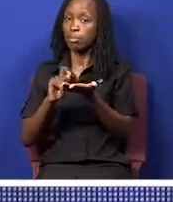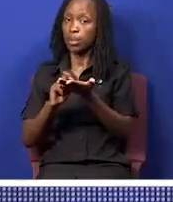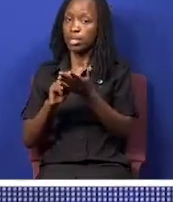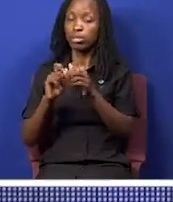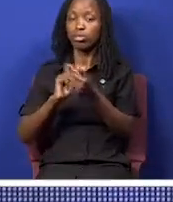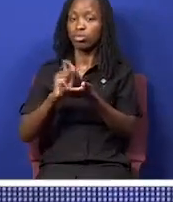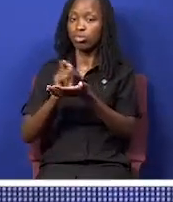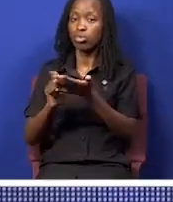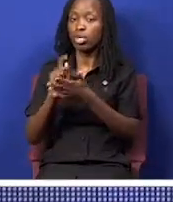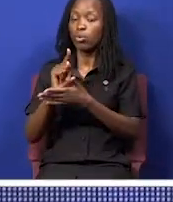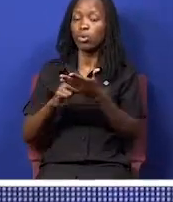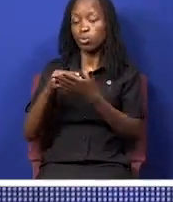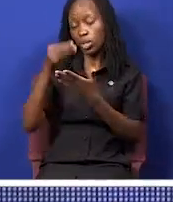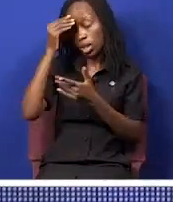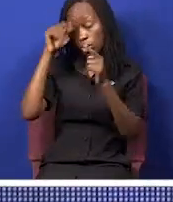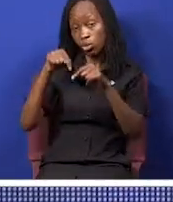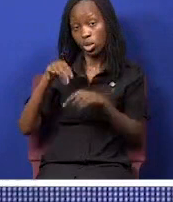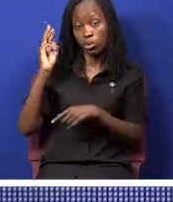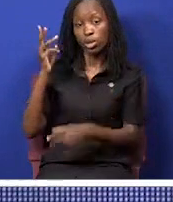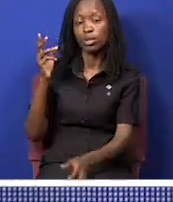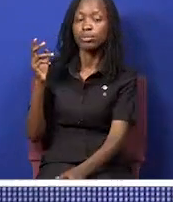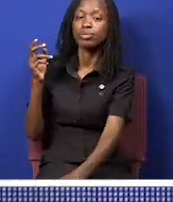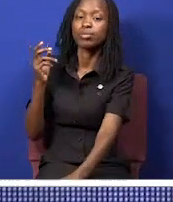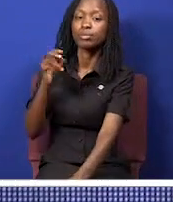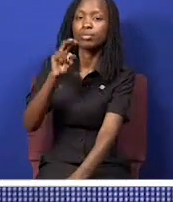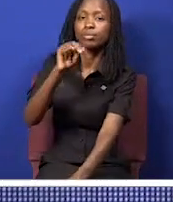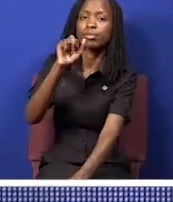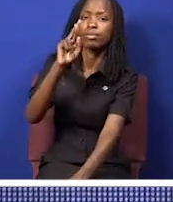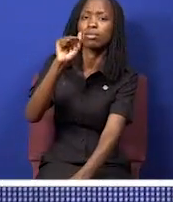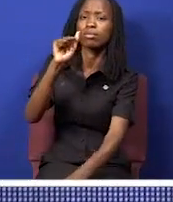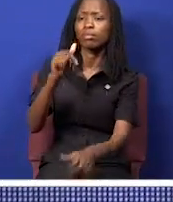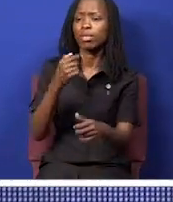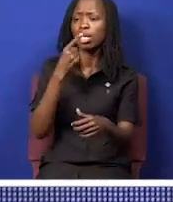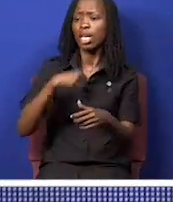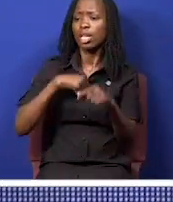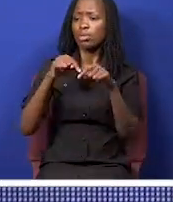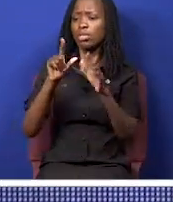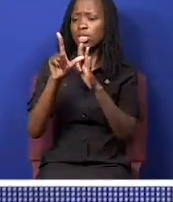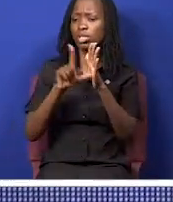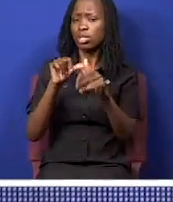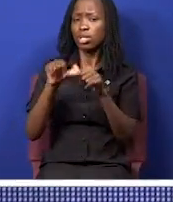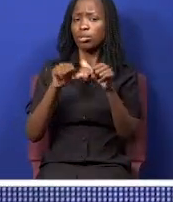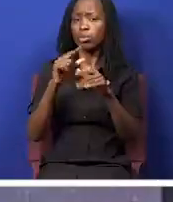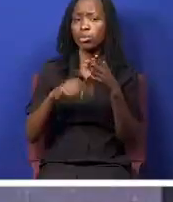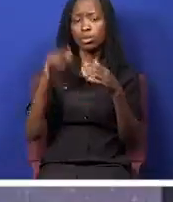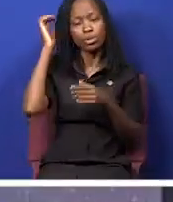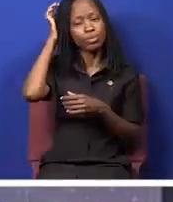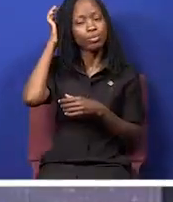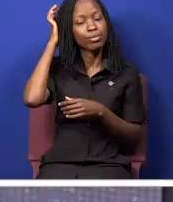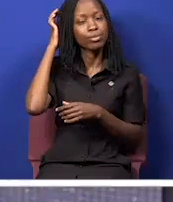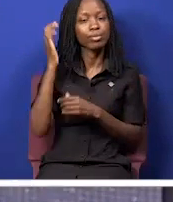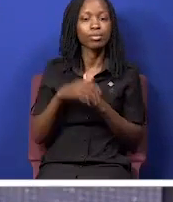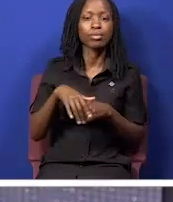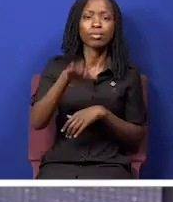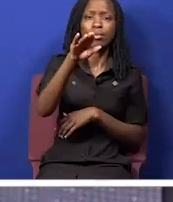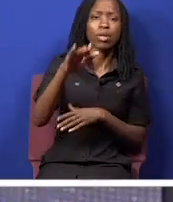your pen to write down what we're going to learn today. Nerea, would you take us through our lesson for today?